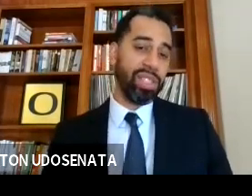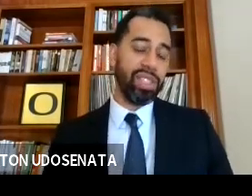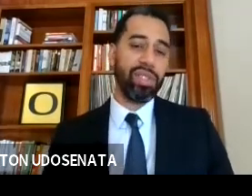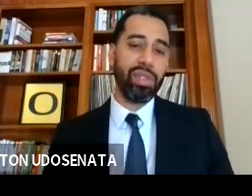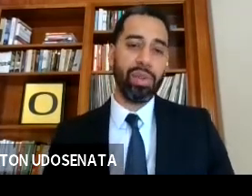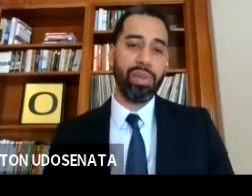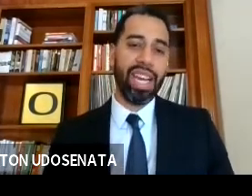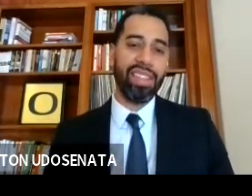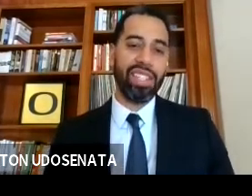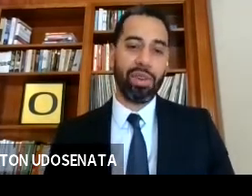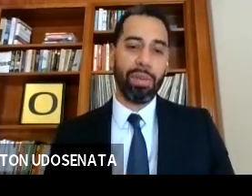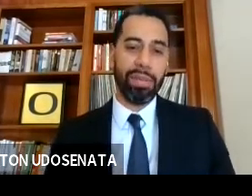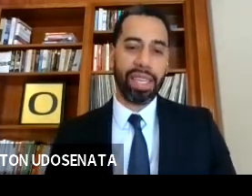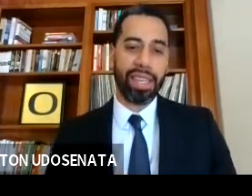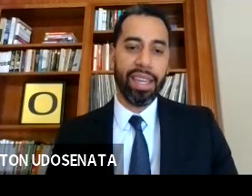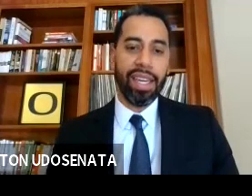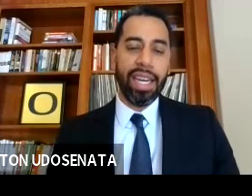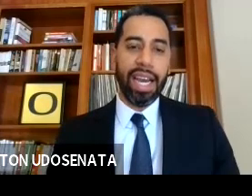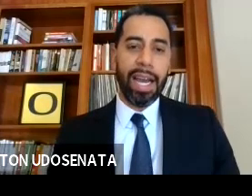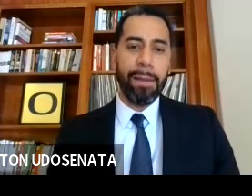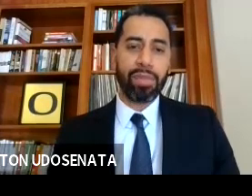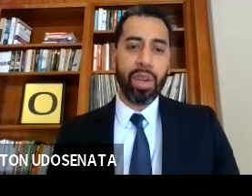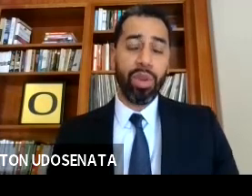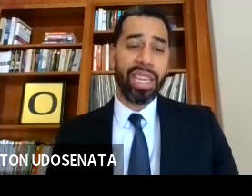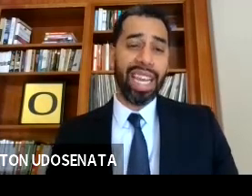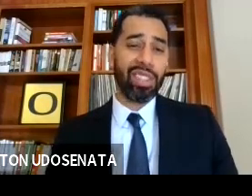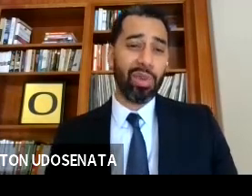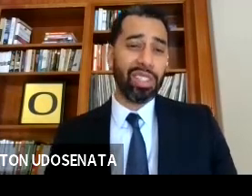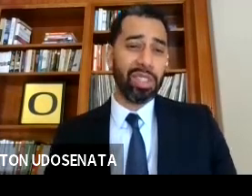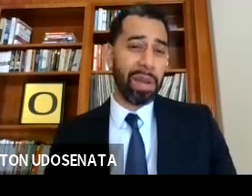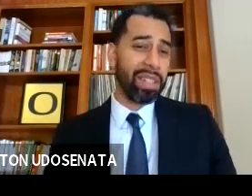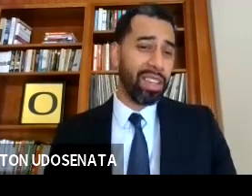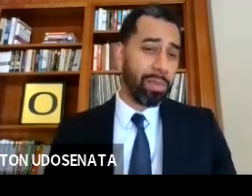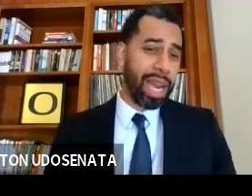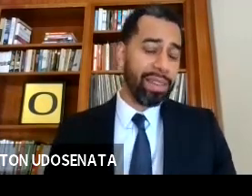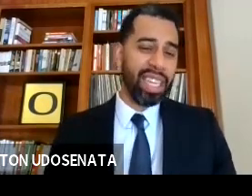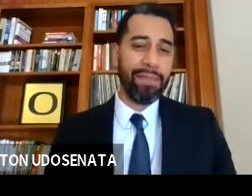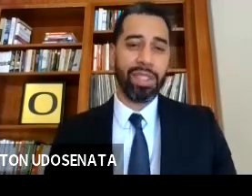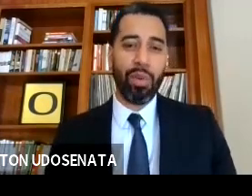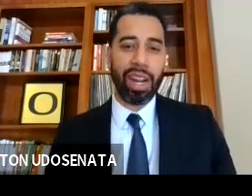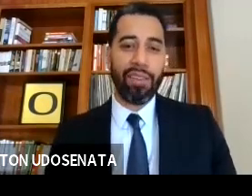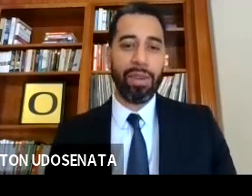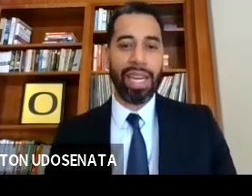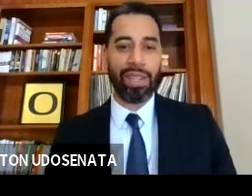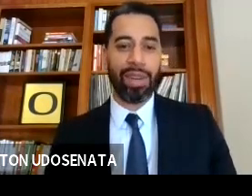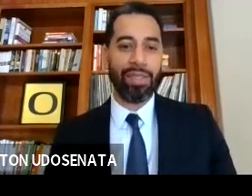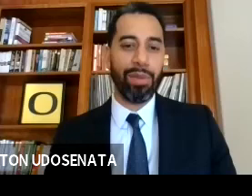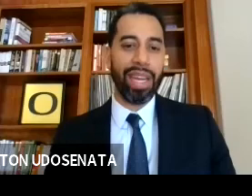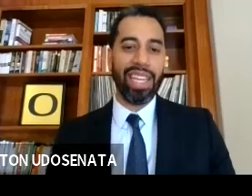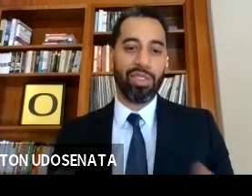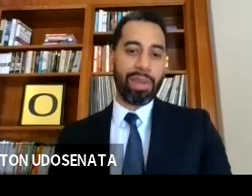those questions to the general public. We can answer questions publicly or privately. If it's a one-off, we